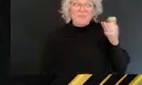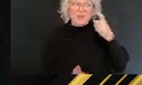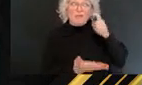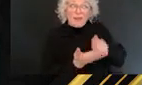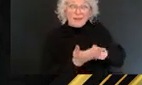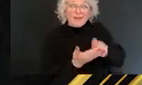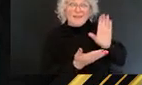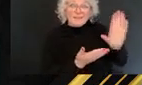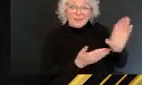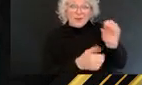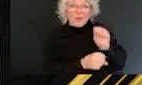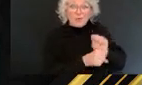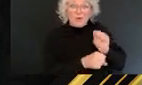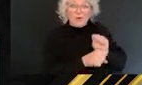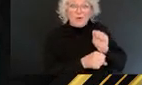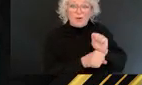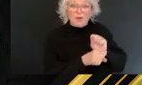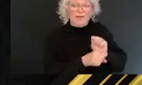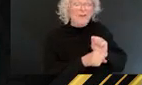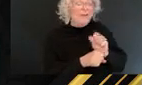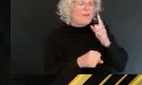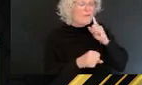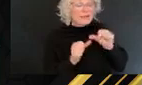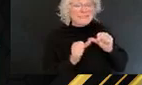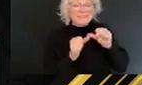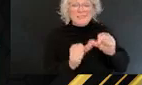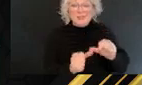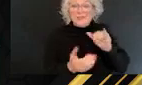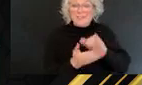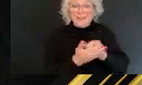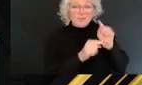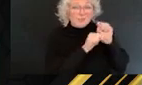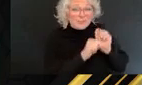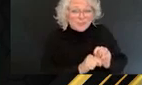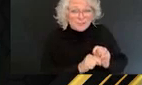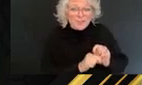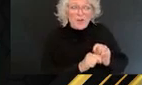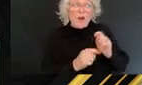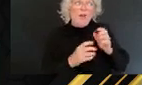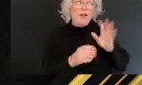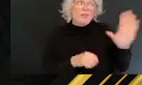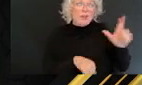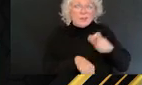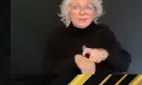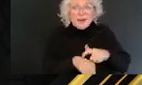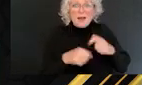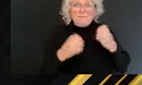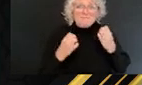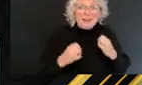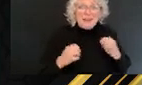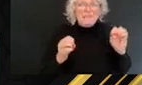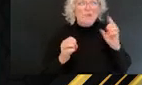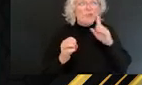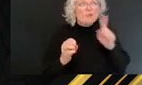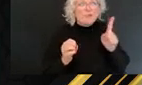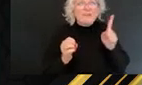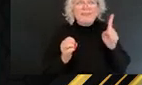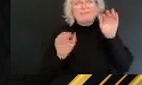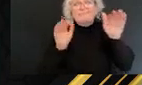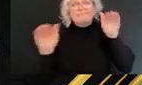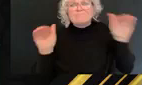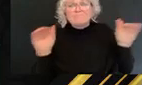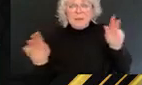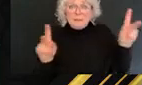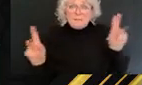Services recognizes Wonderman Thompson Health for continuing that tradition and for all the time and effort they spent to help bring awareness about people